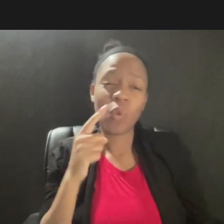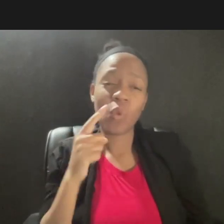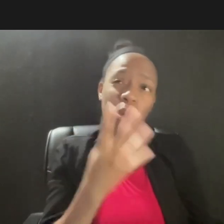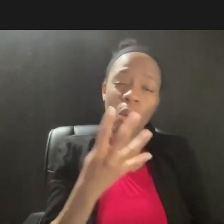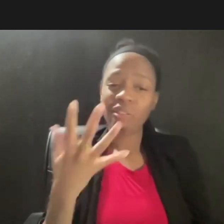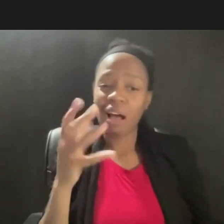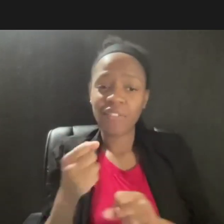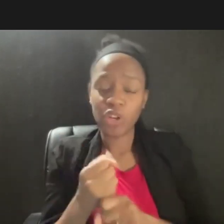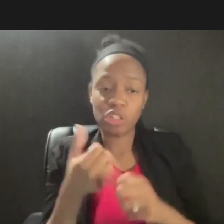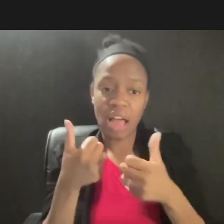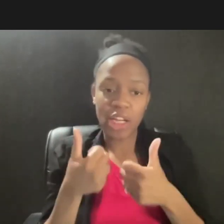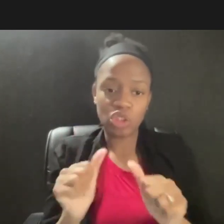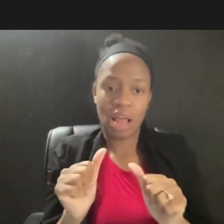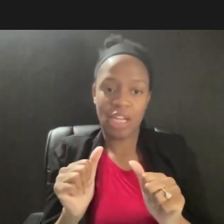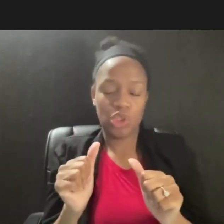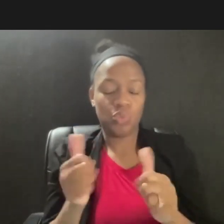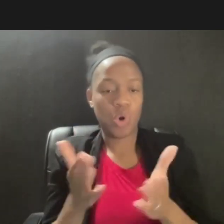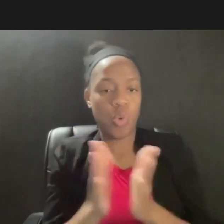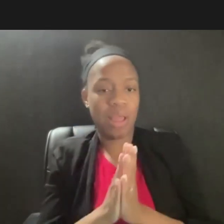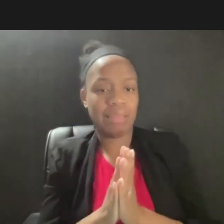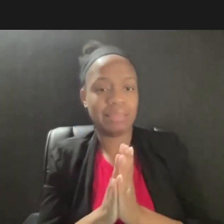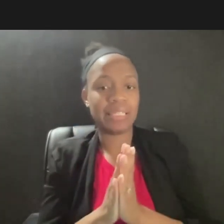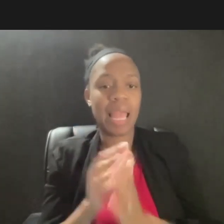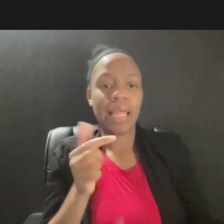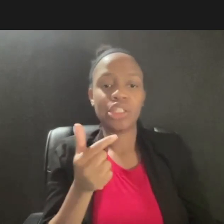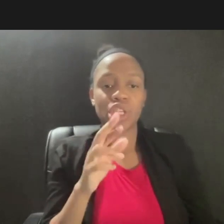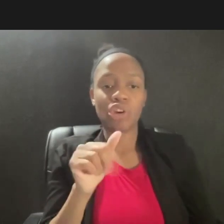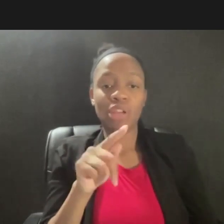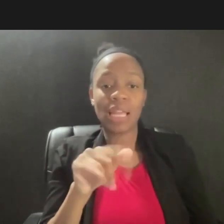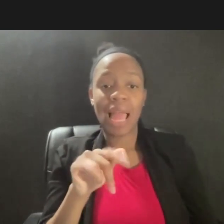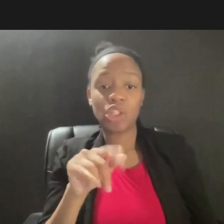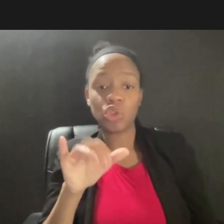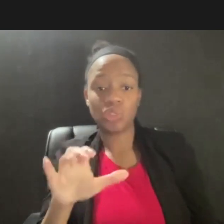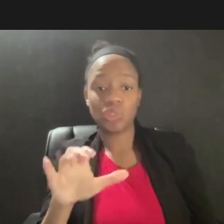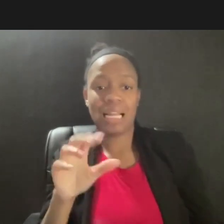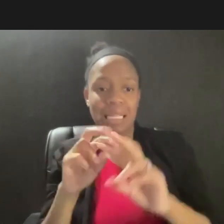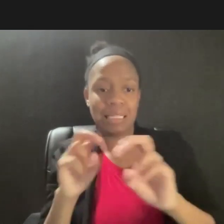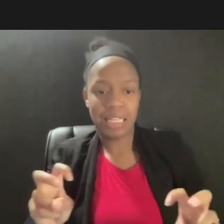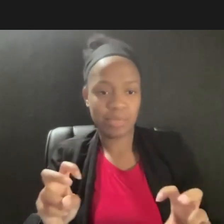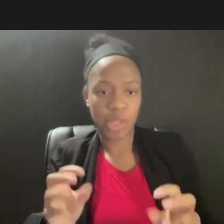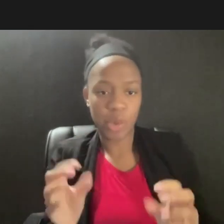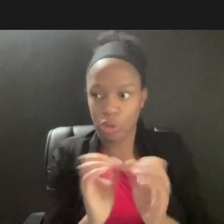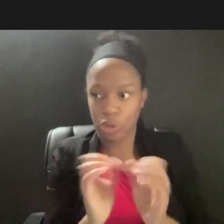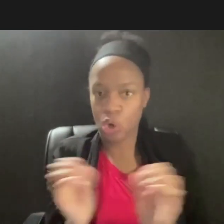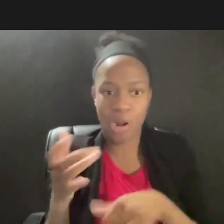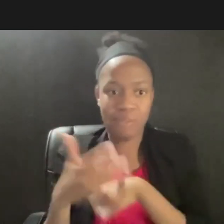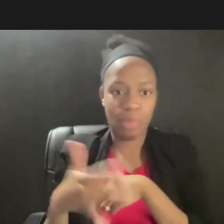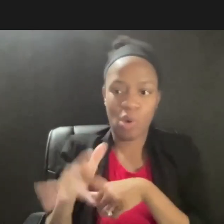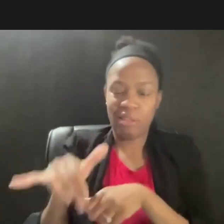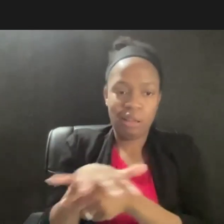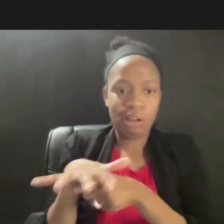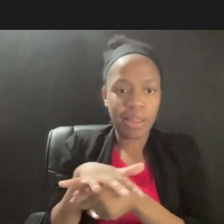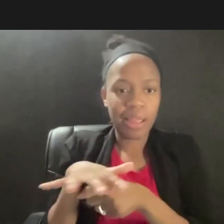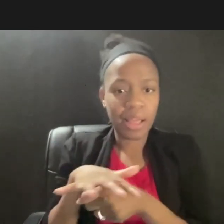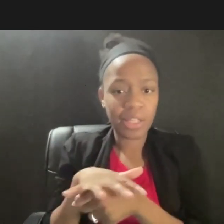a geriatric assessment and was not able to because there wasn't anybody in the area. As you guys may or may